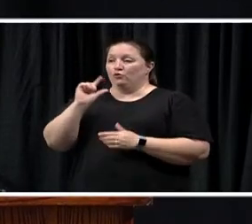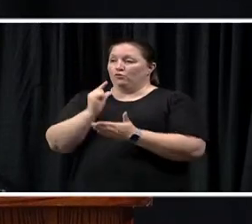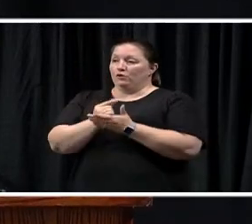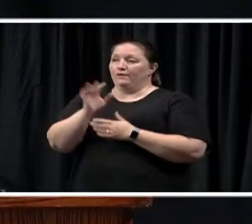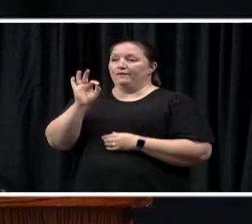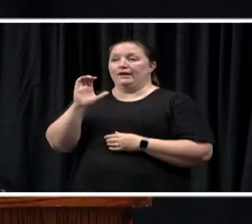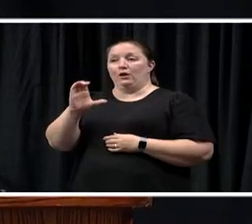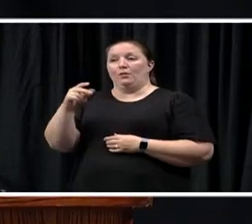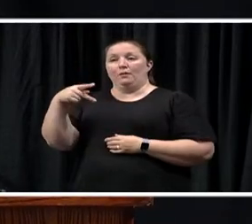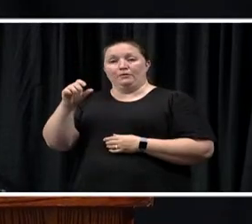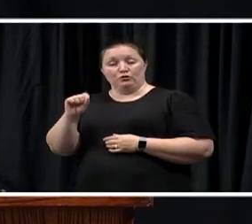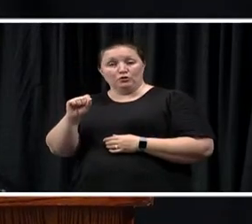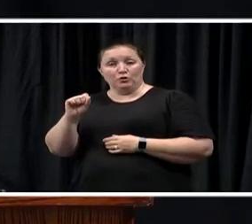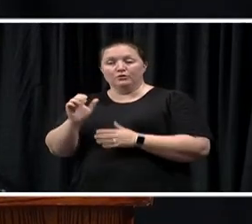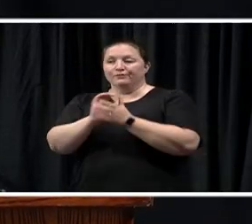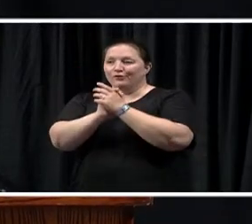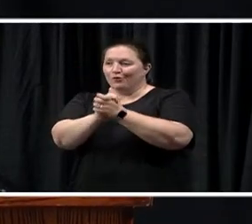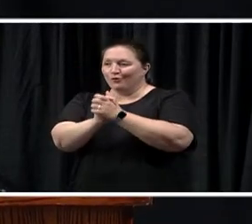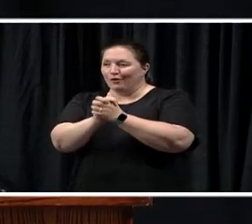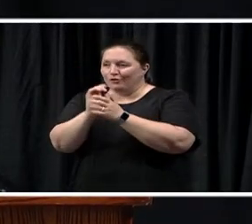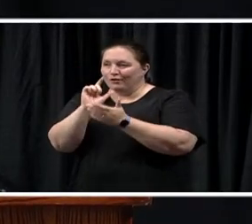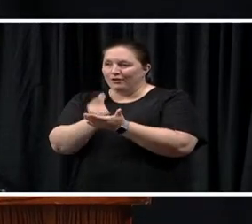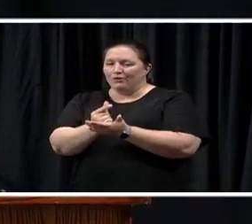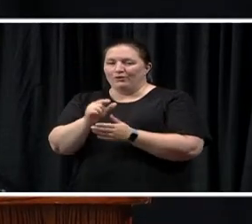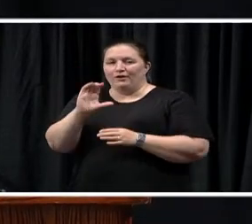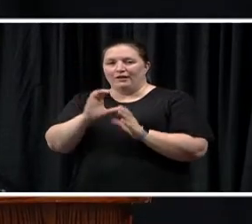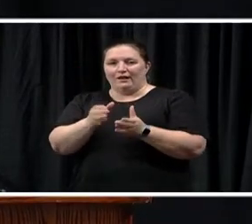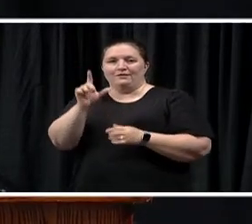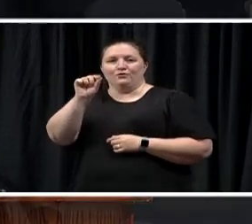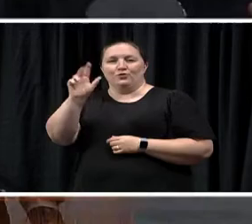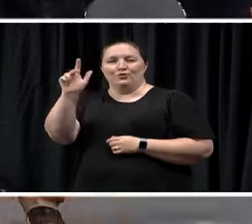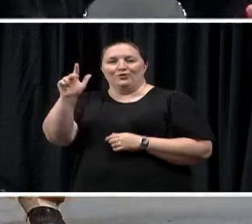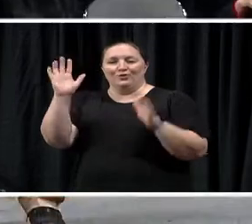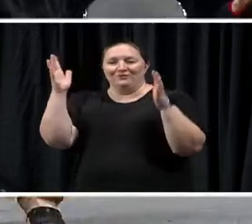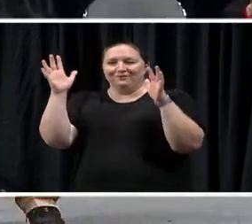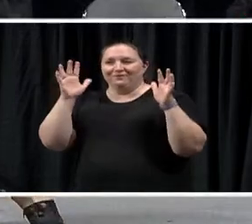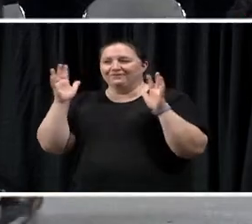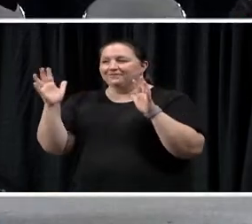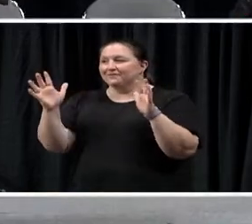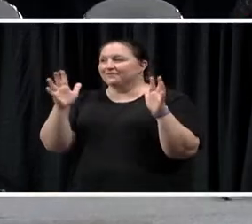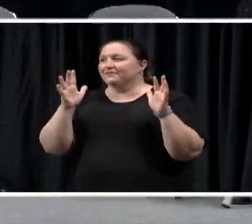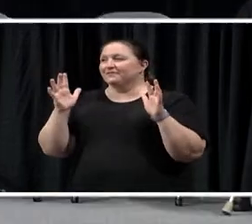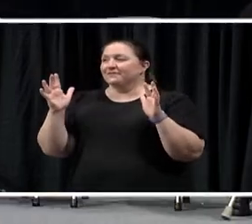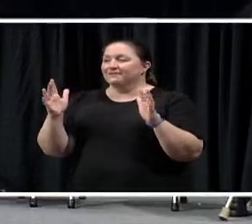Fayette County Public Schools. Congratulations, class of 2023.